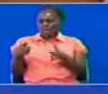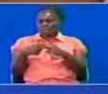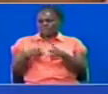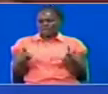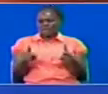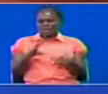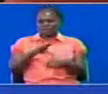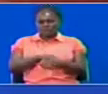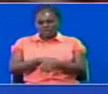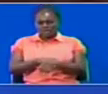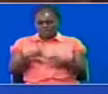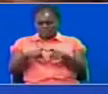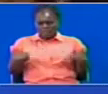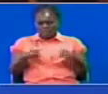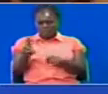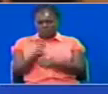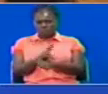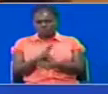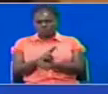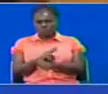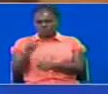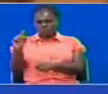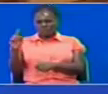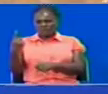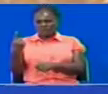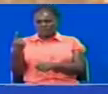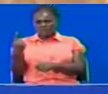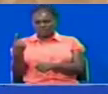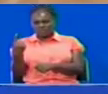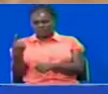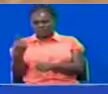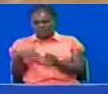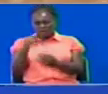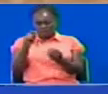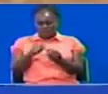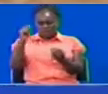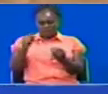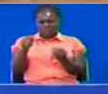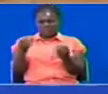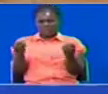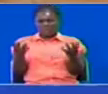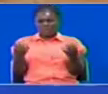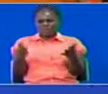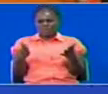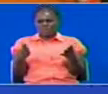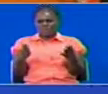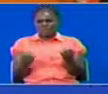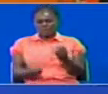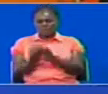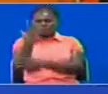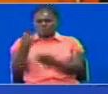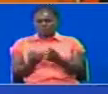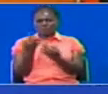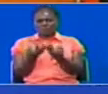to acquire scrap metal used to make his first ever tripod. After testing it out in several River Road productions for